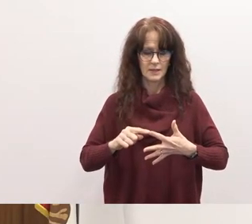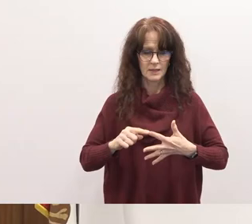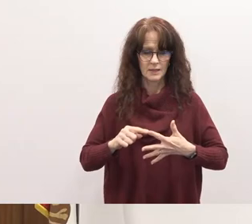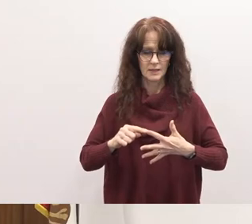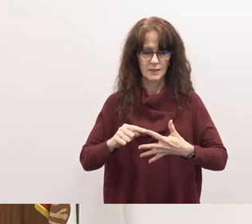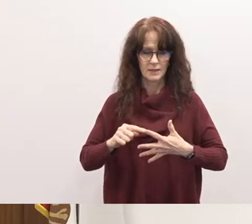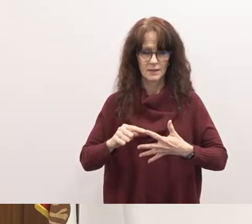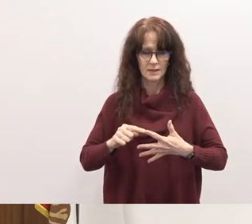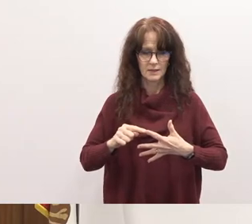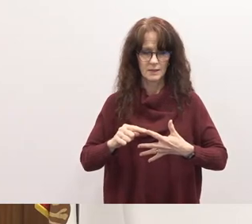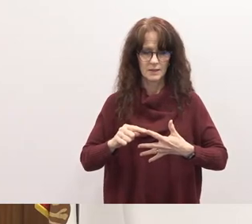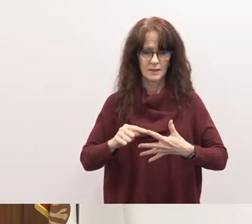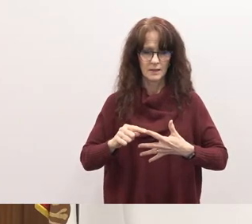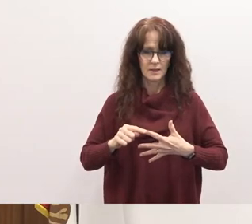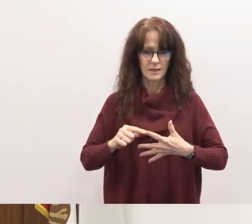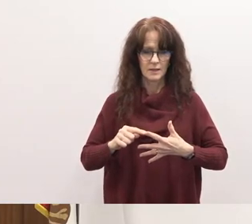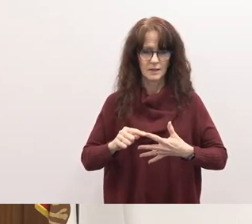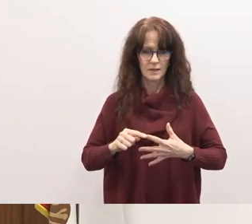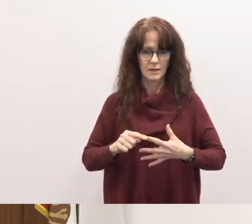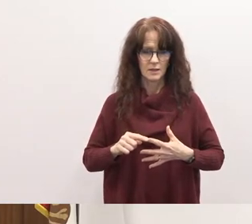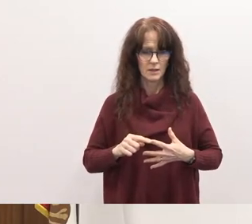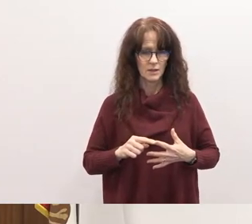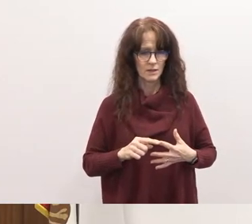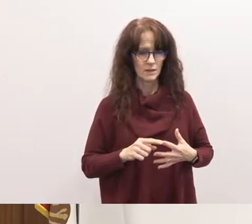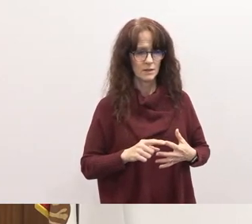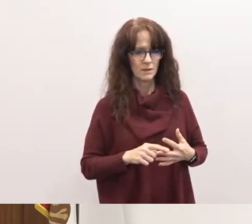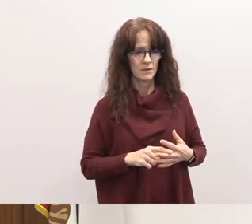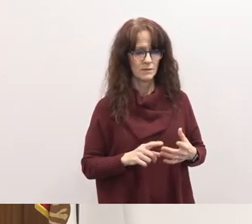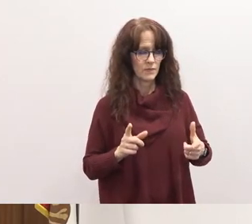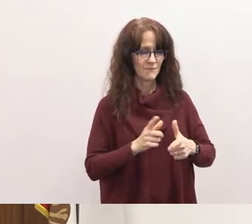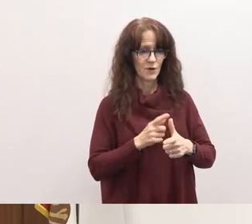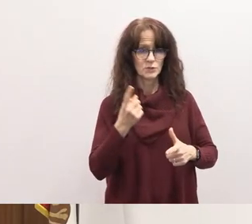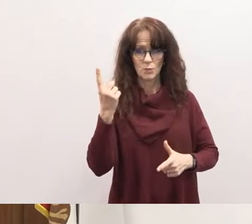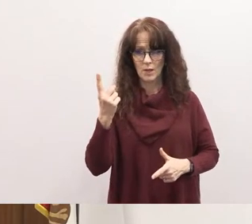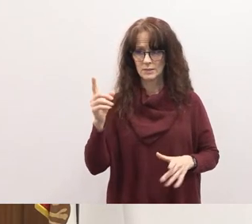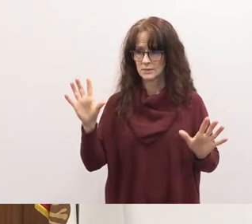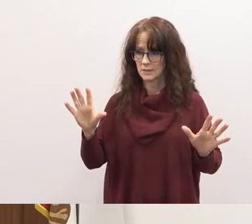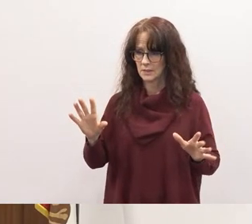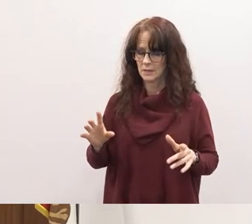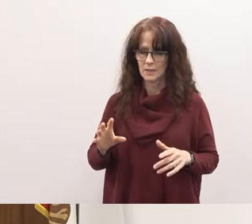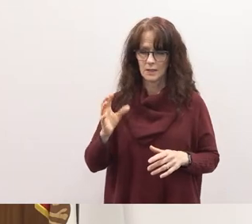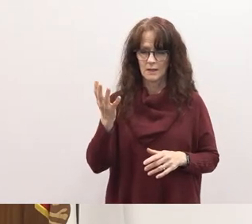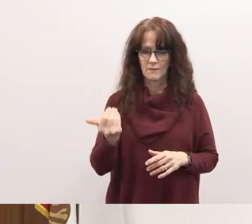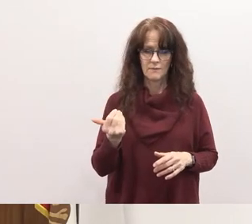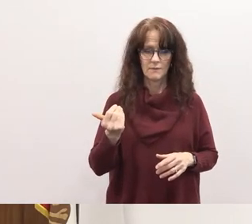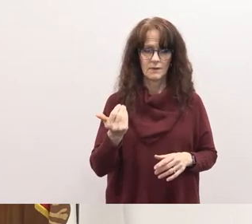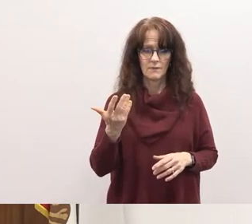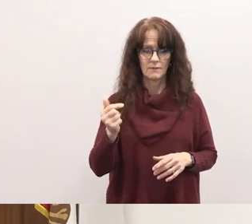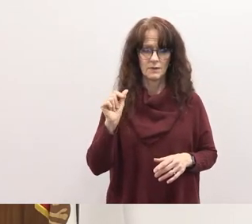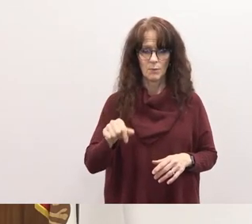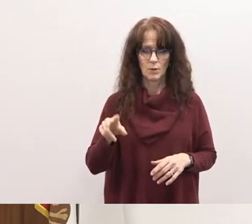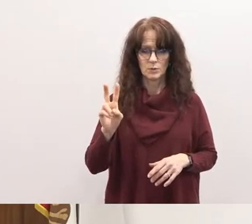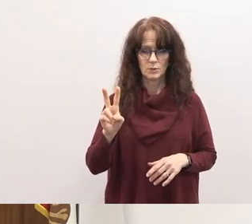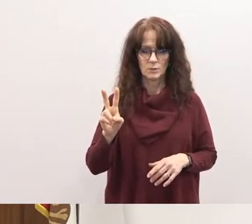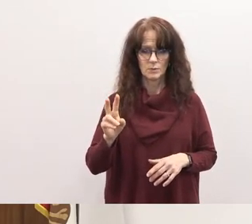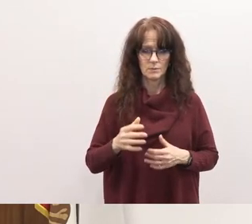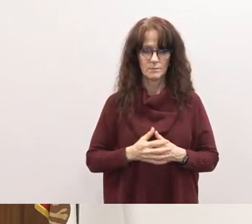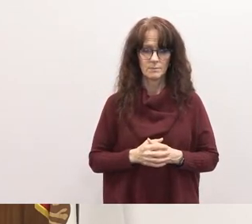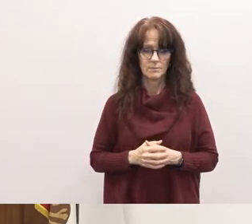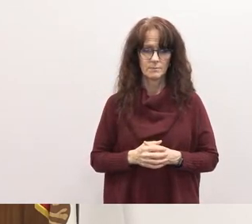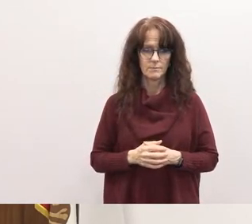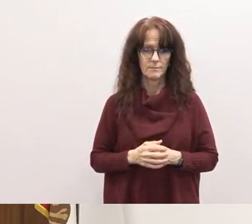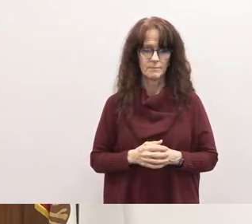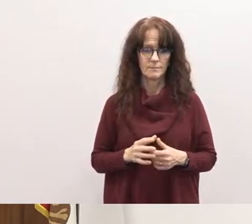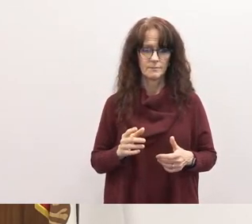clarification. Oh. Is this for both or is this for one? No, this is for the first one. This is for 15.2. Okay.